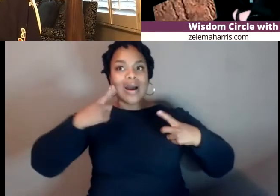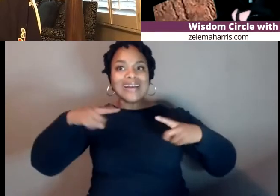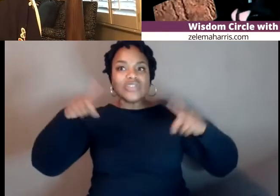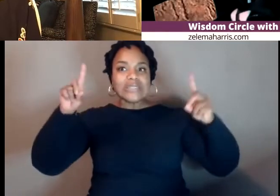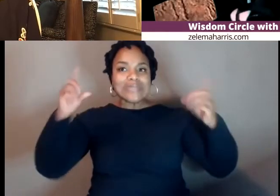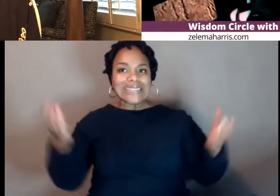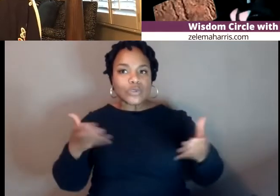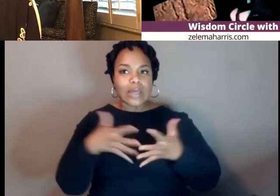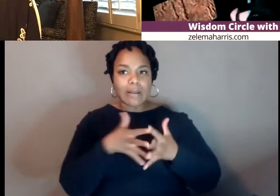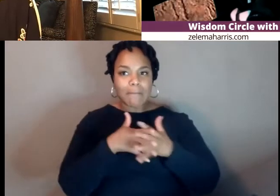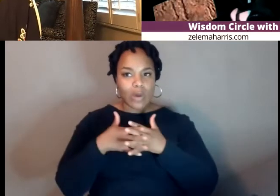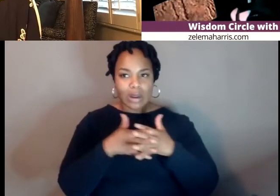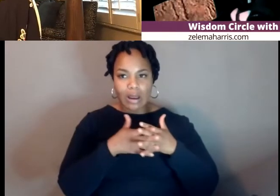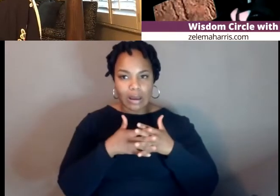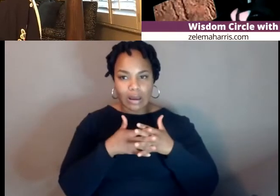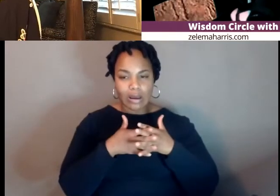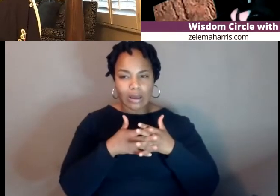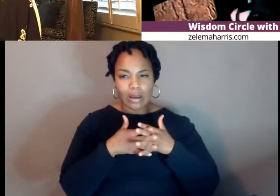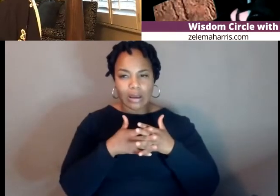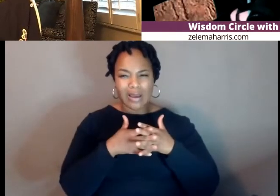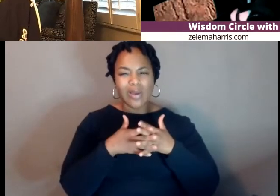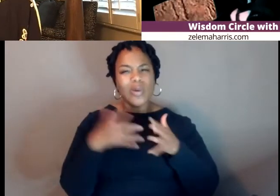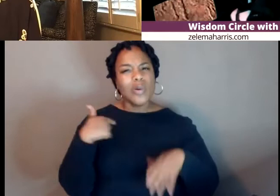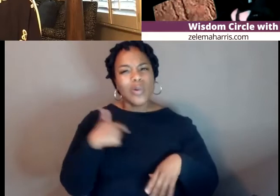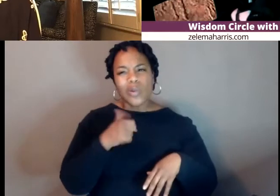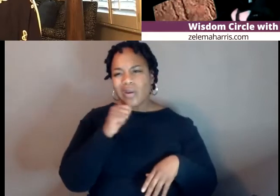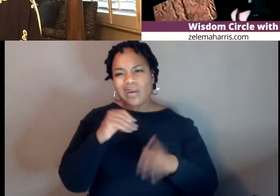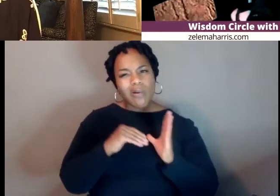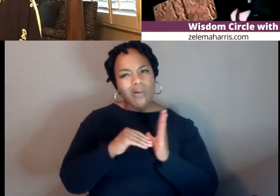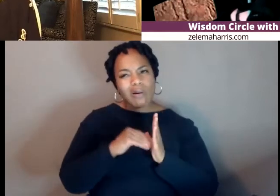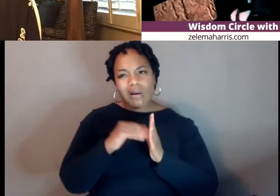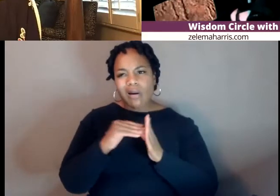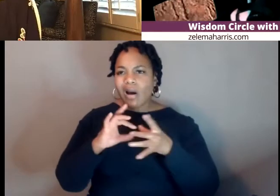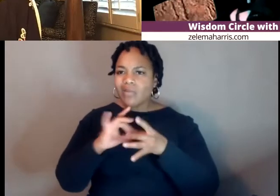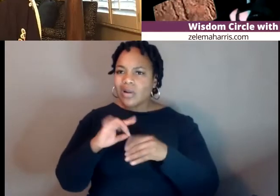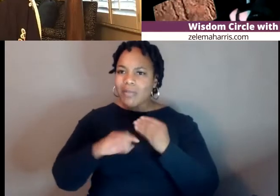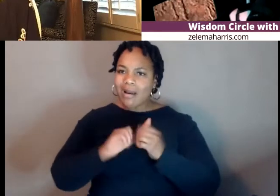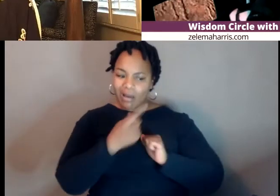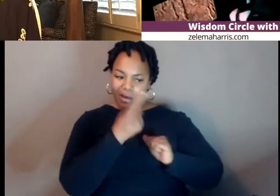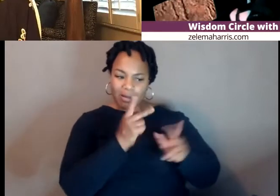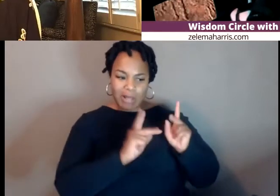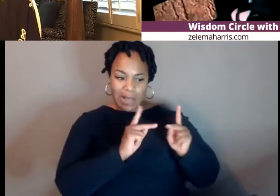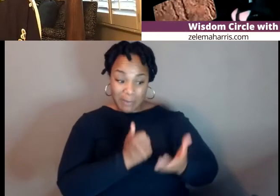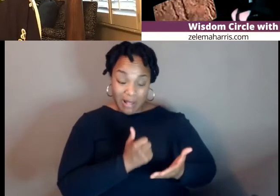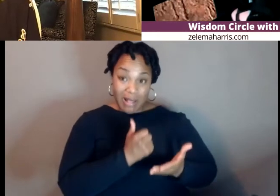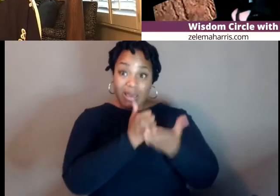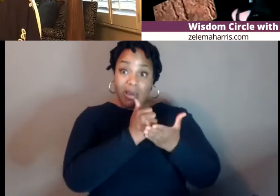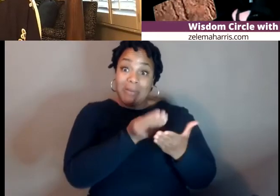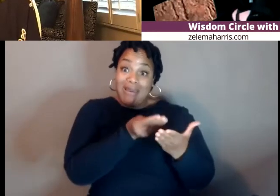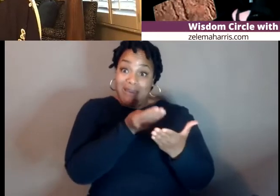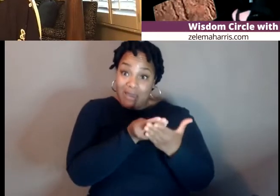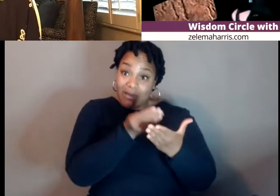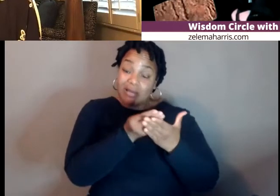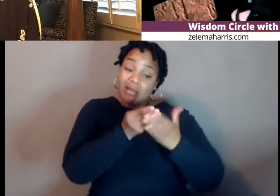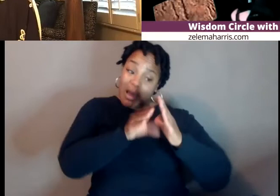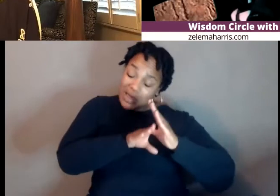talk about the role we played in the economic development of